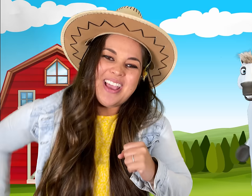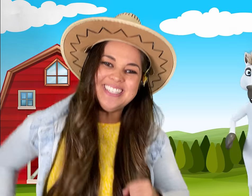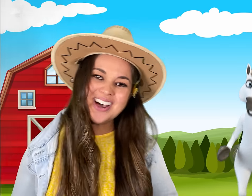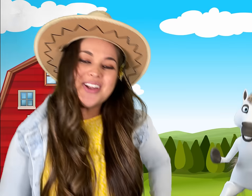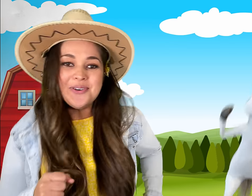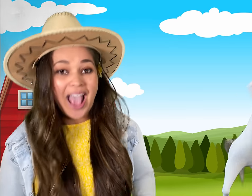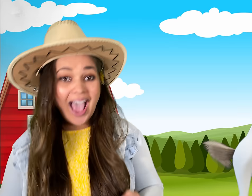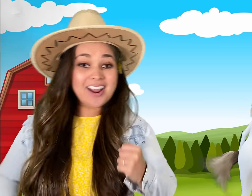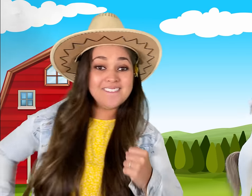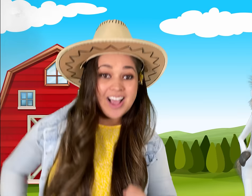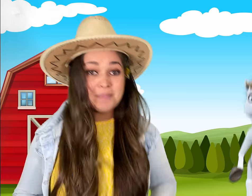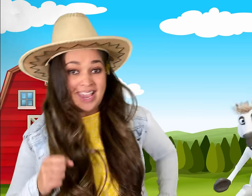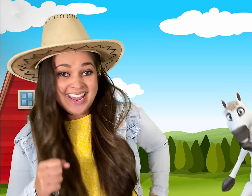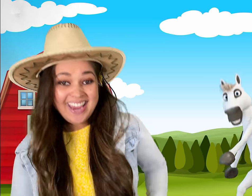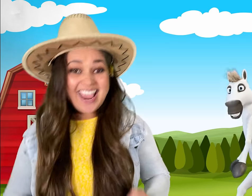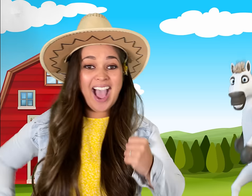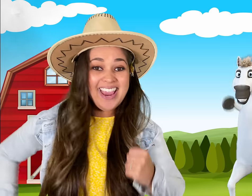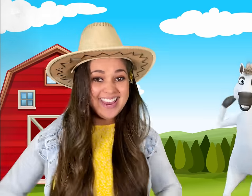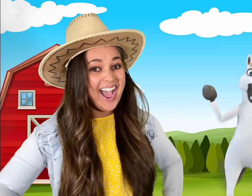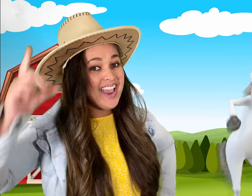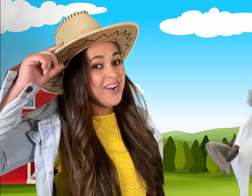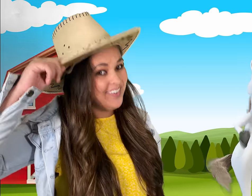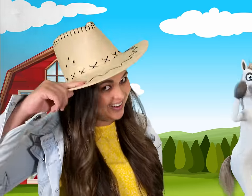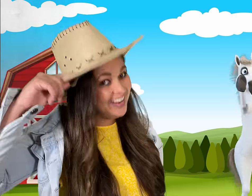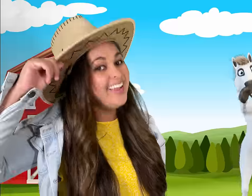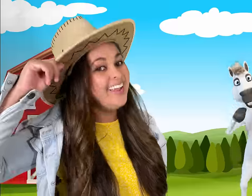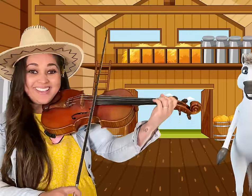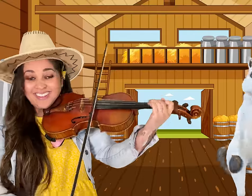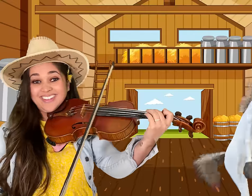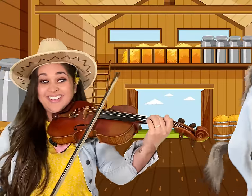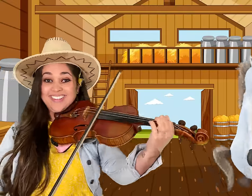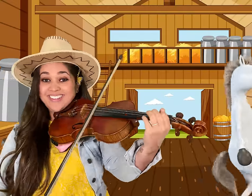Old MacDonald had a farm, E-I-E-I-O.